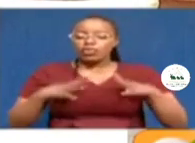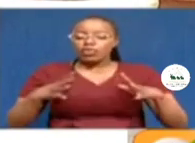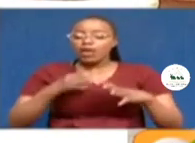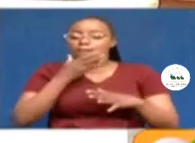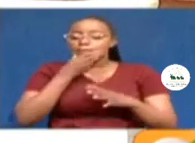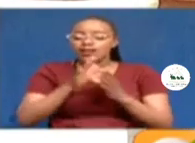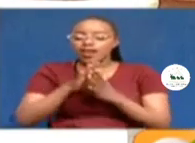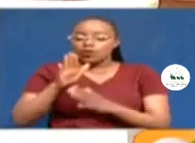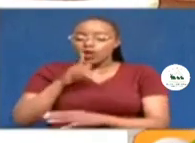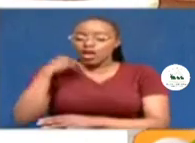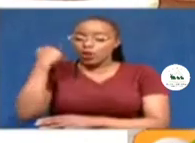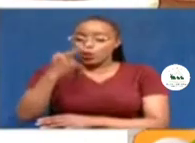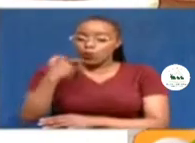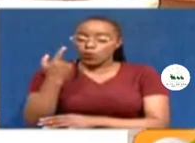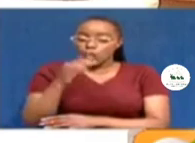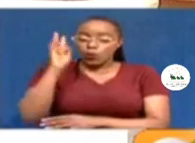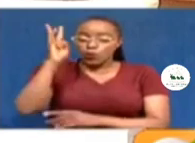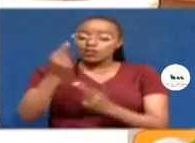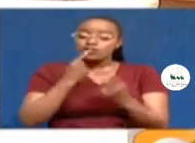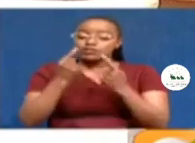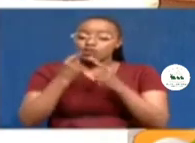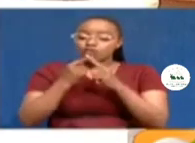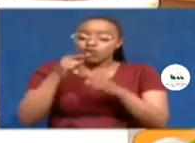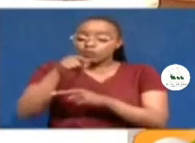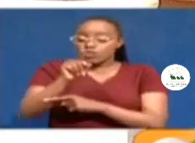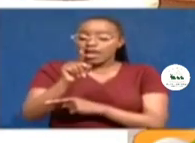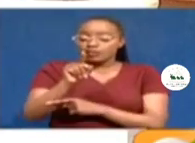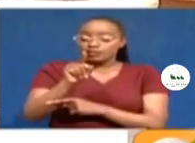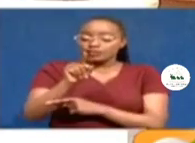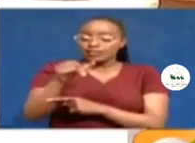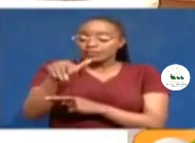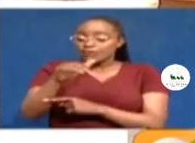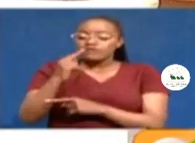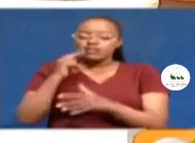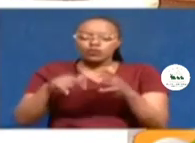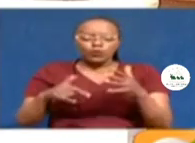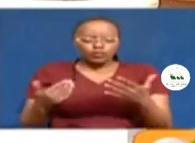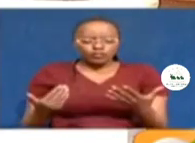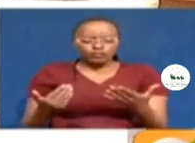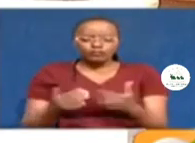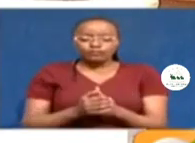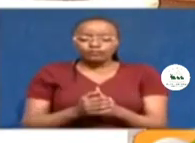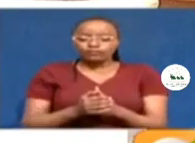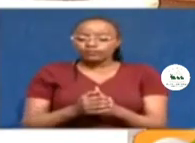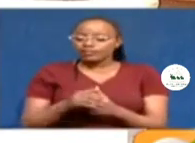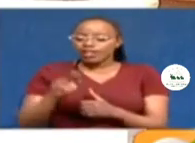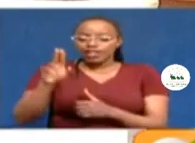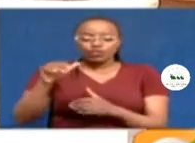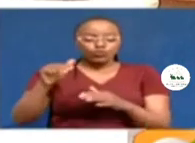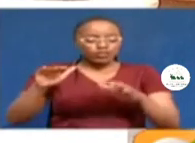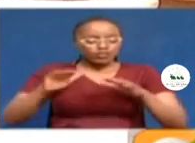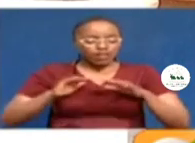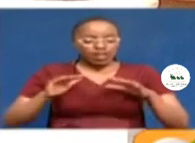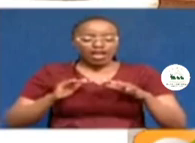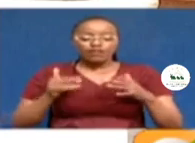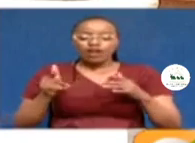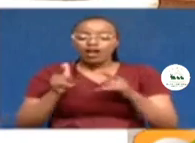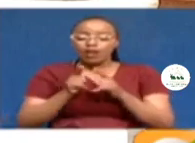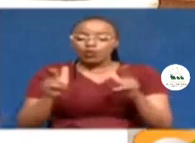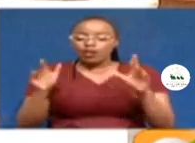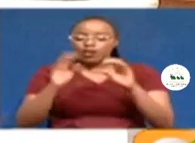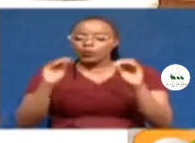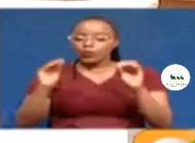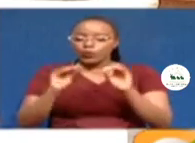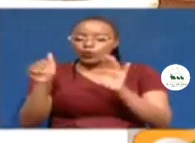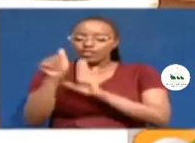and women who are going to speak from the agora and say, no more shall we allow